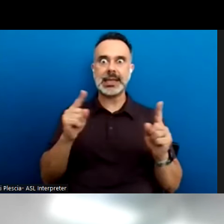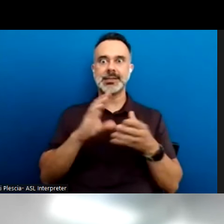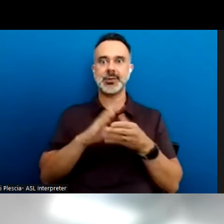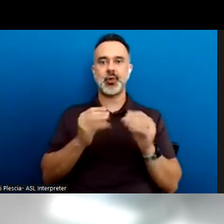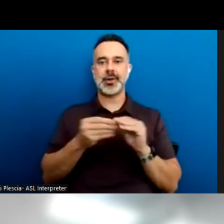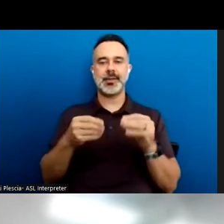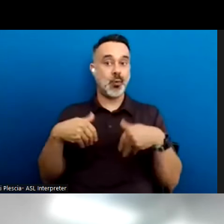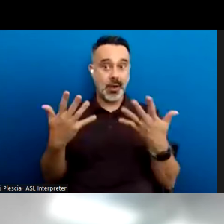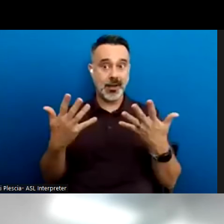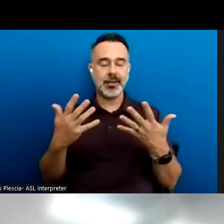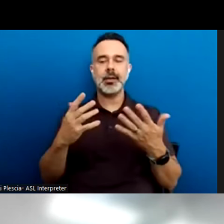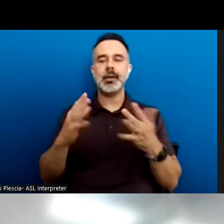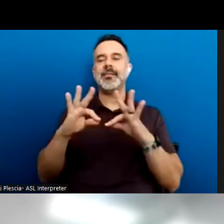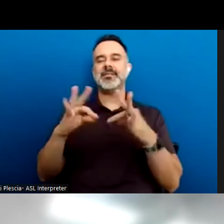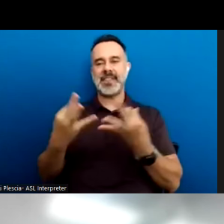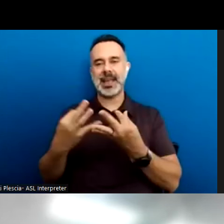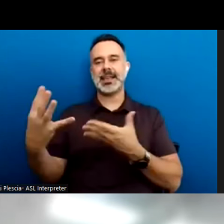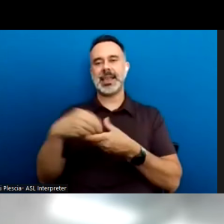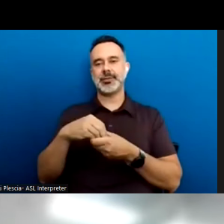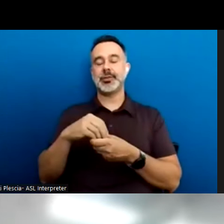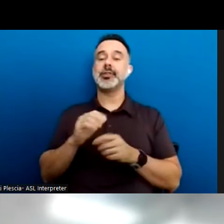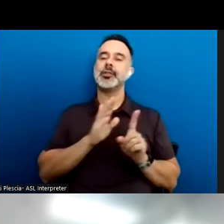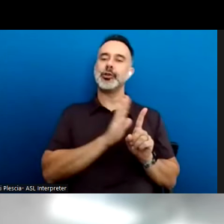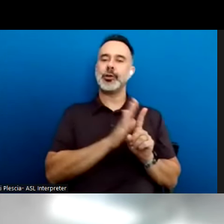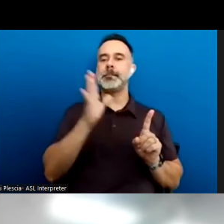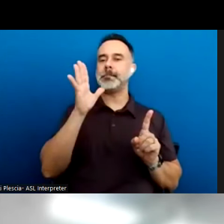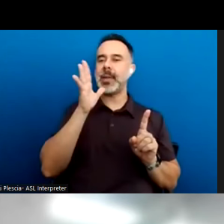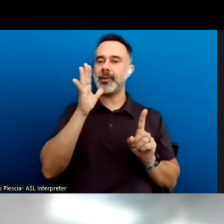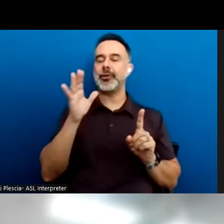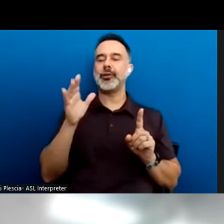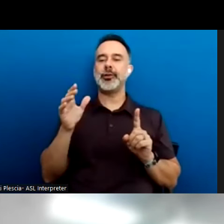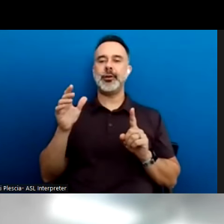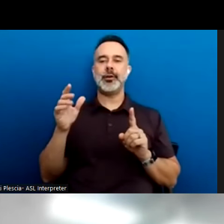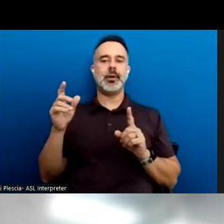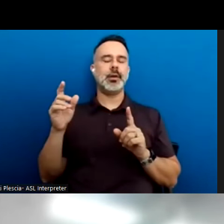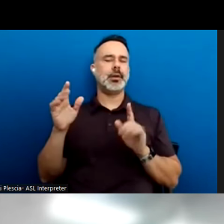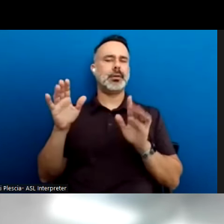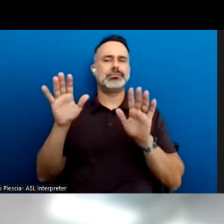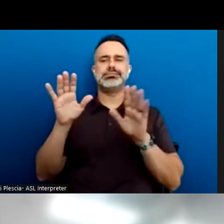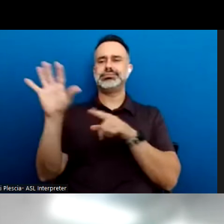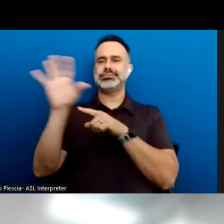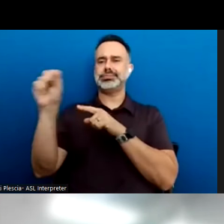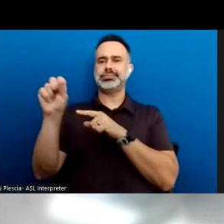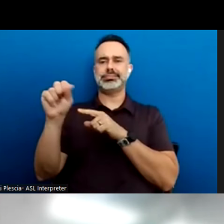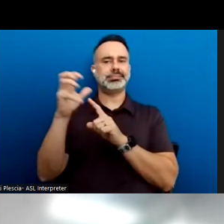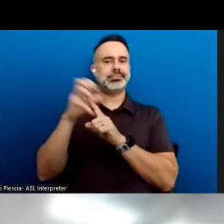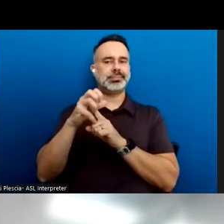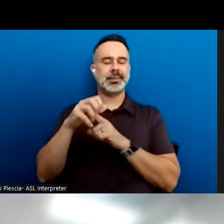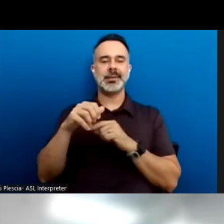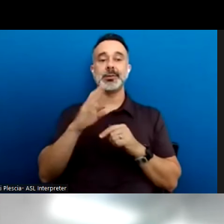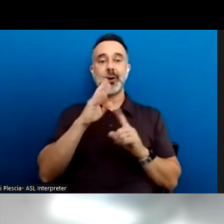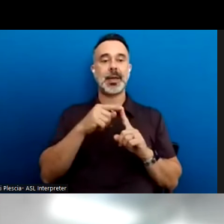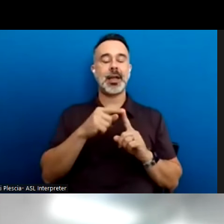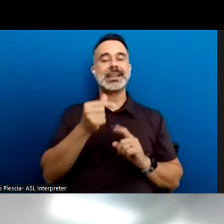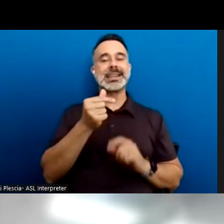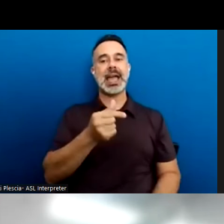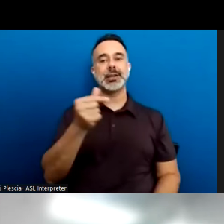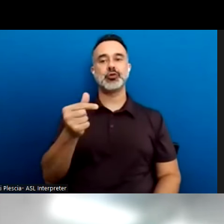family engagement. Her mother has been incredible. So when we talk about guided group discovery and having a